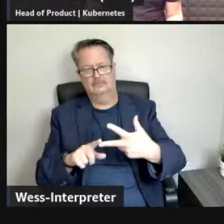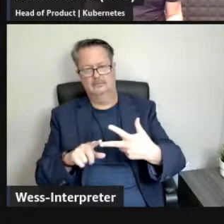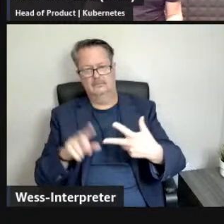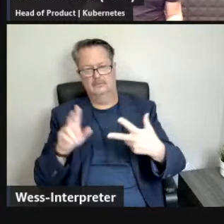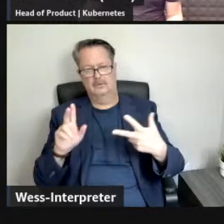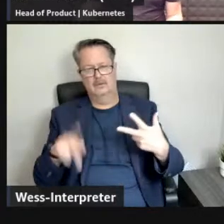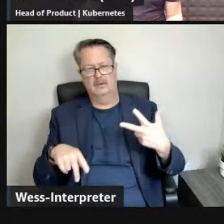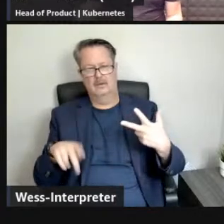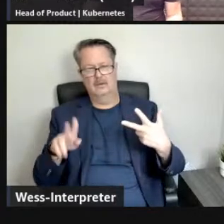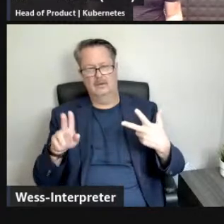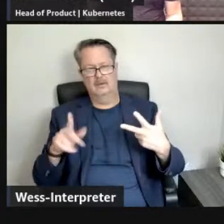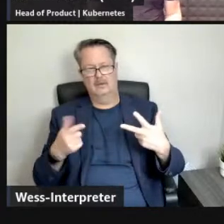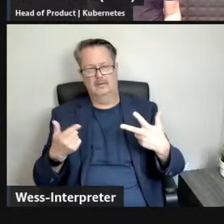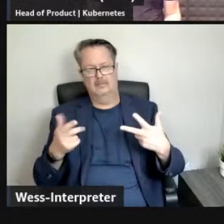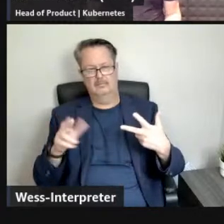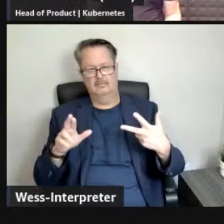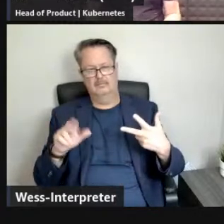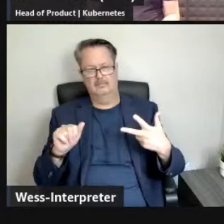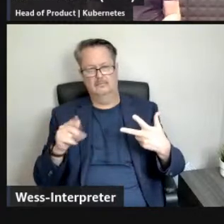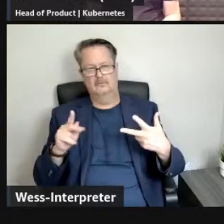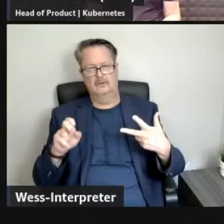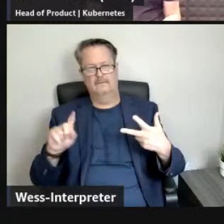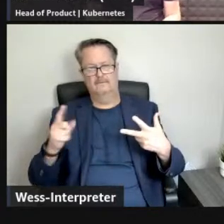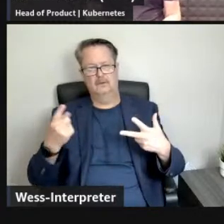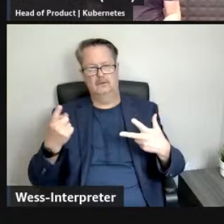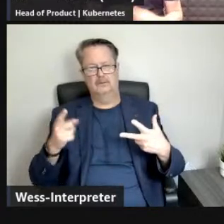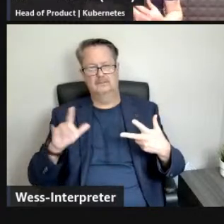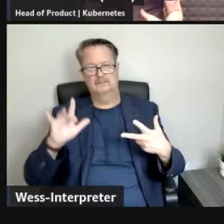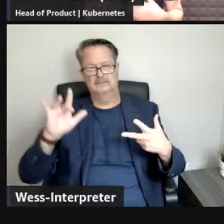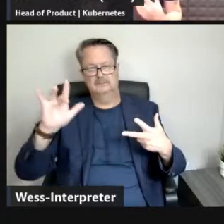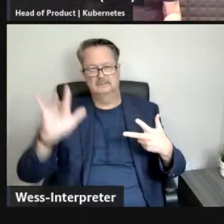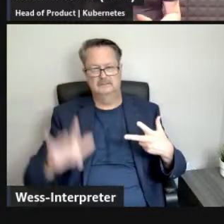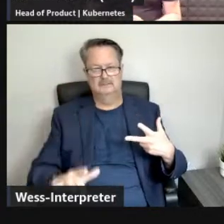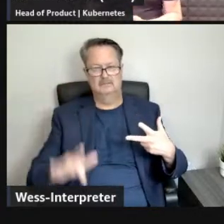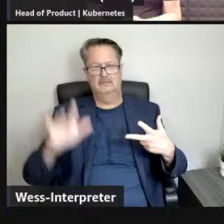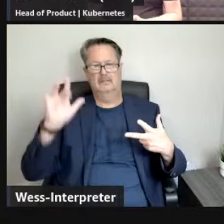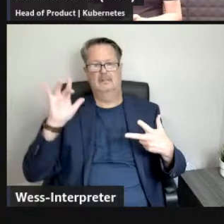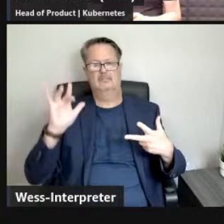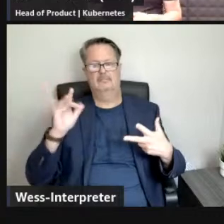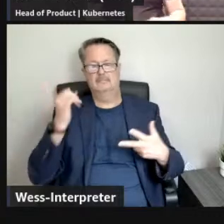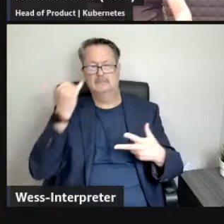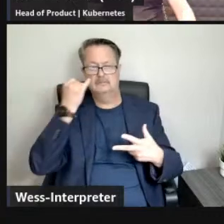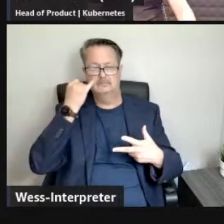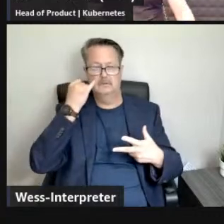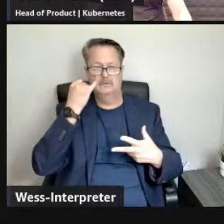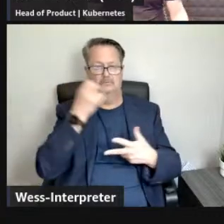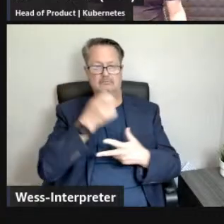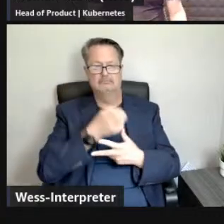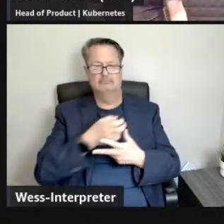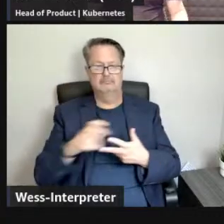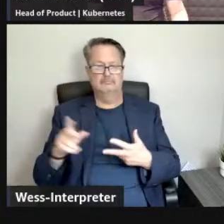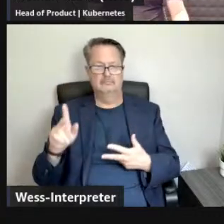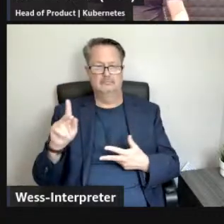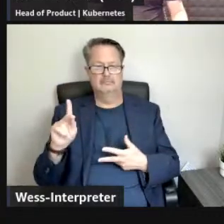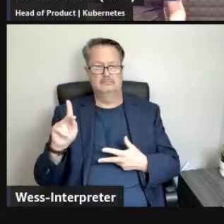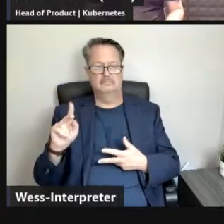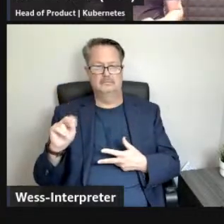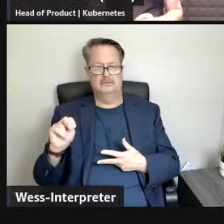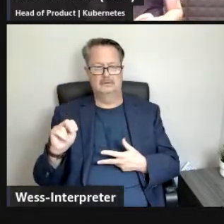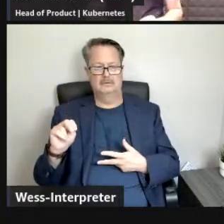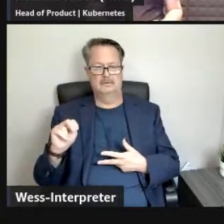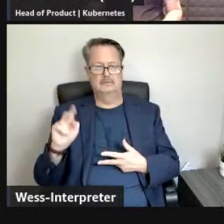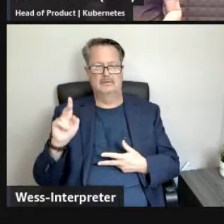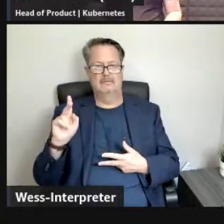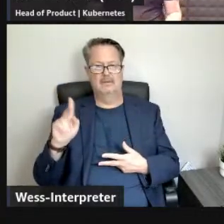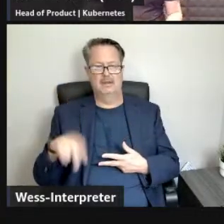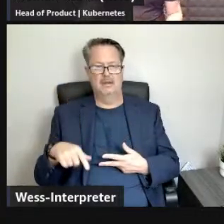what we call single-click upgrades. So today, if you're going to move to a new Kubernetes version, you have to upgrade the control plane, you have to